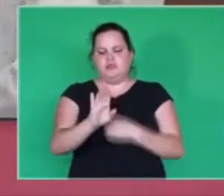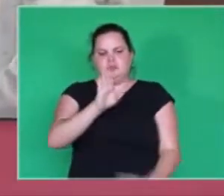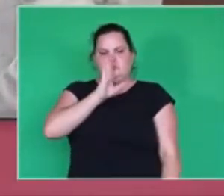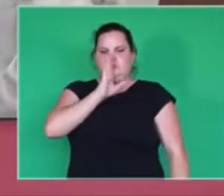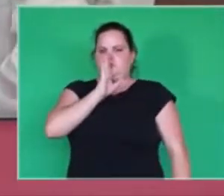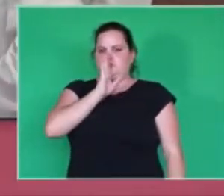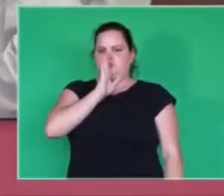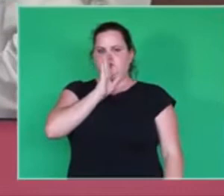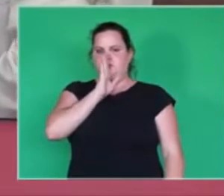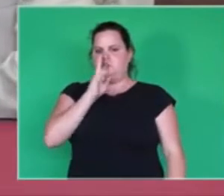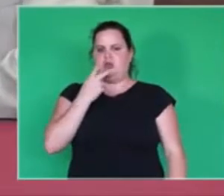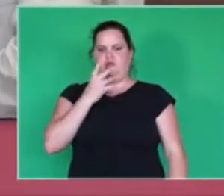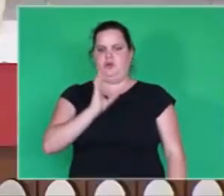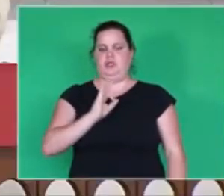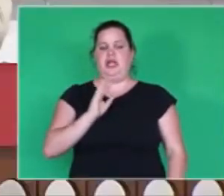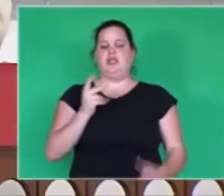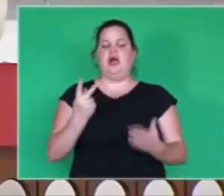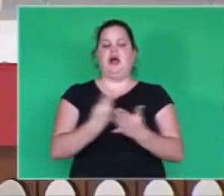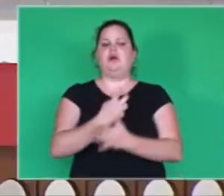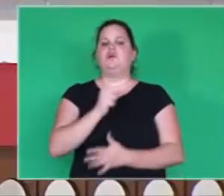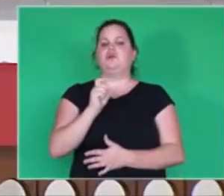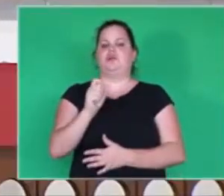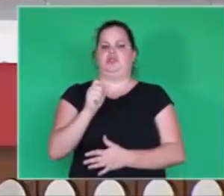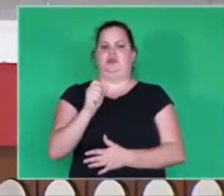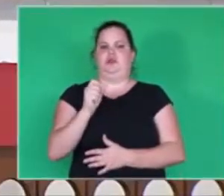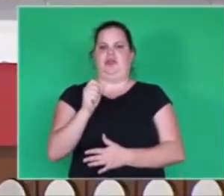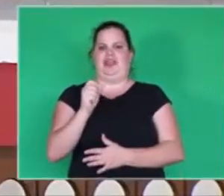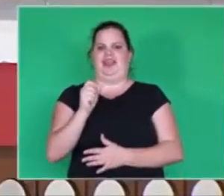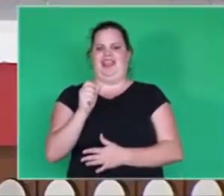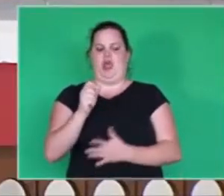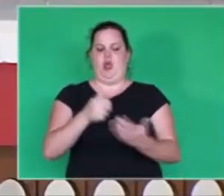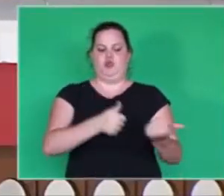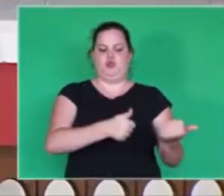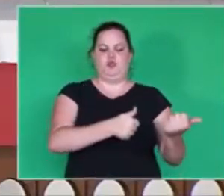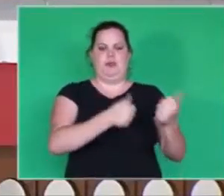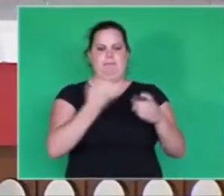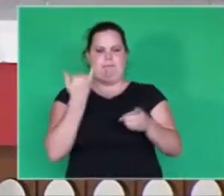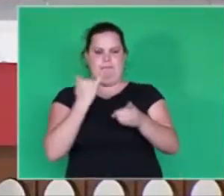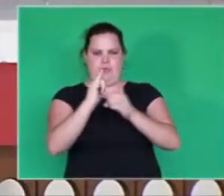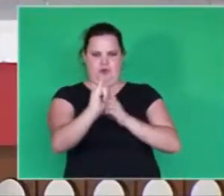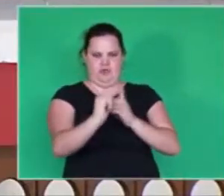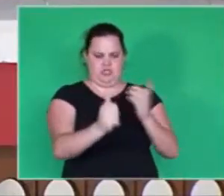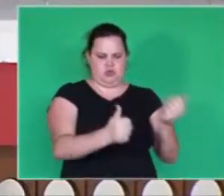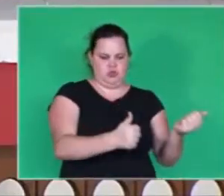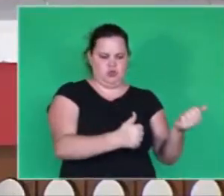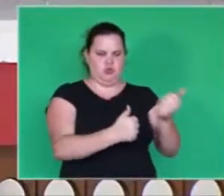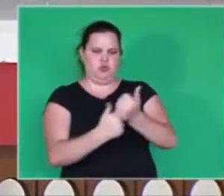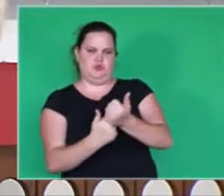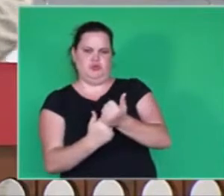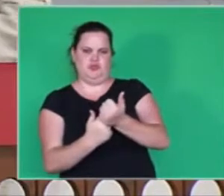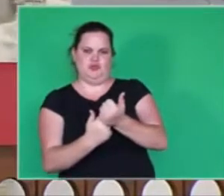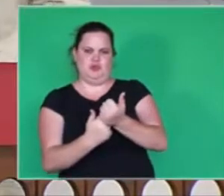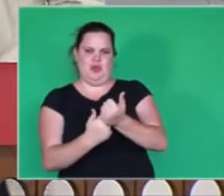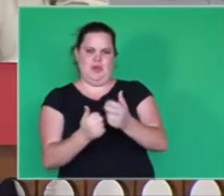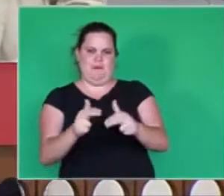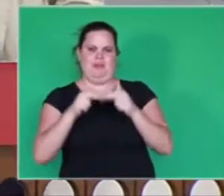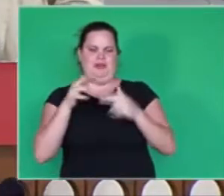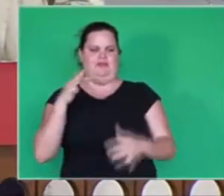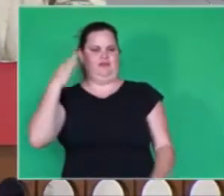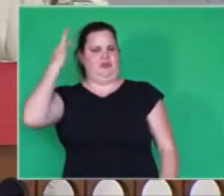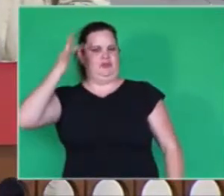What entered? Who entered there? The Greek philosophers. And the